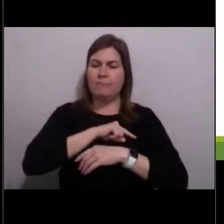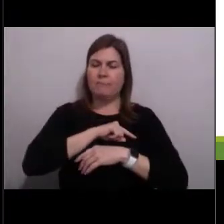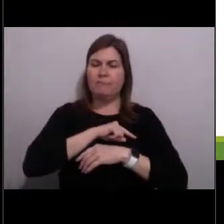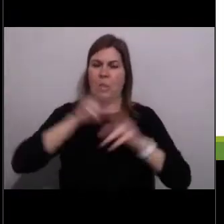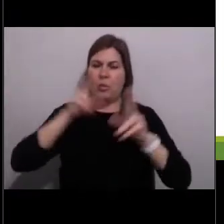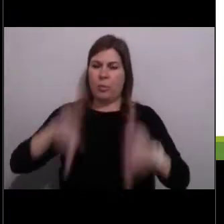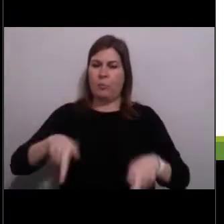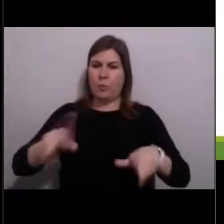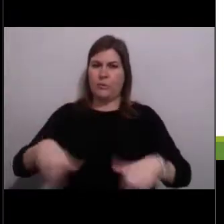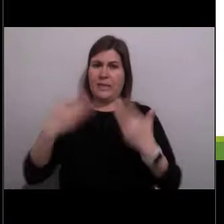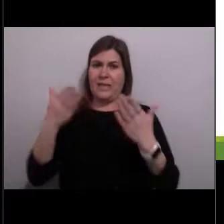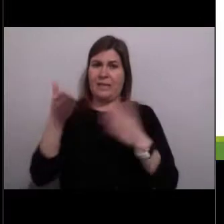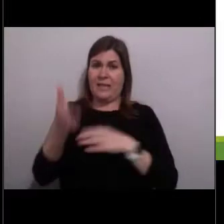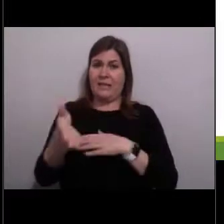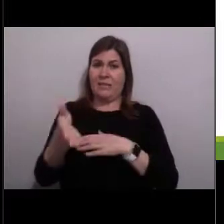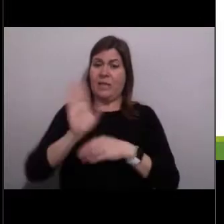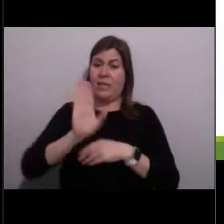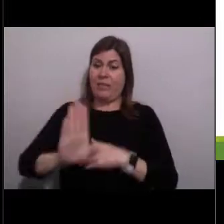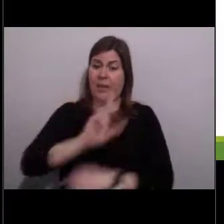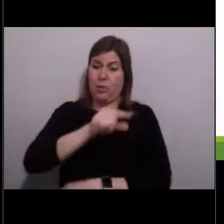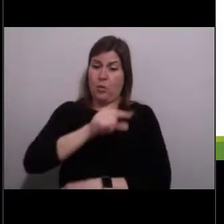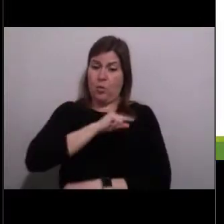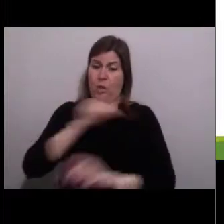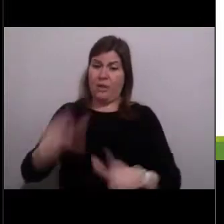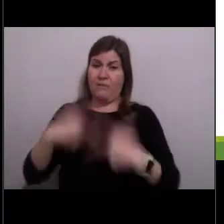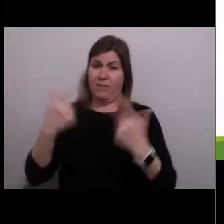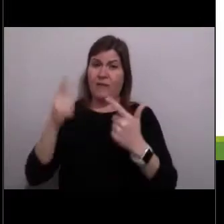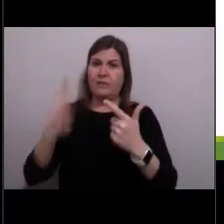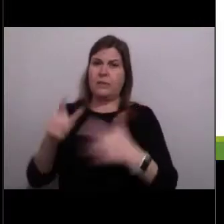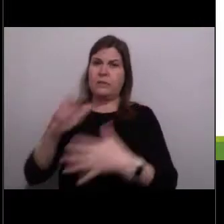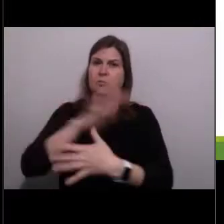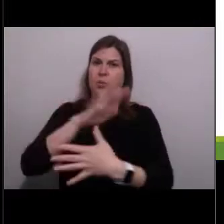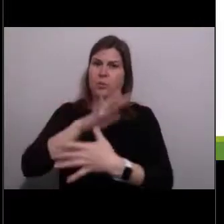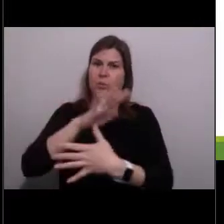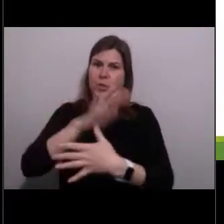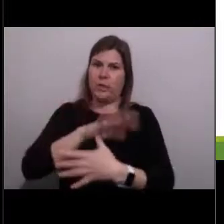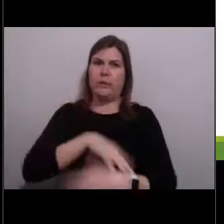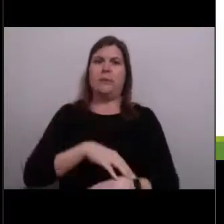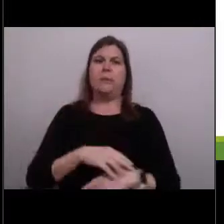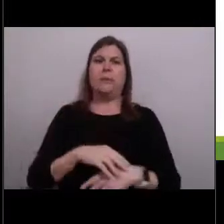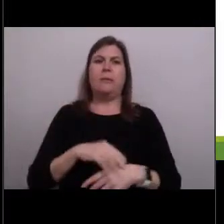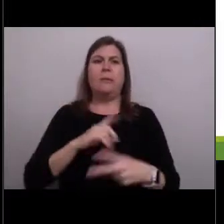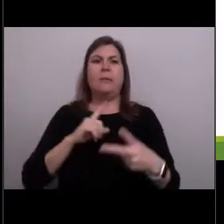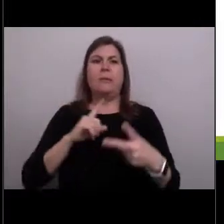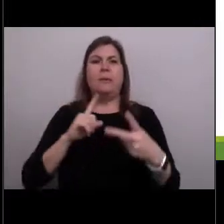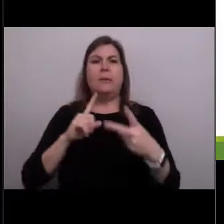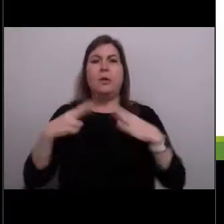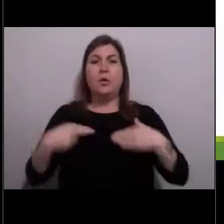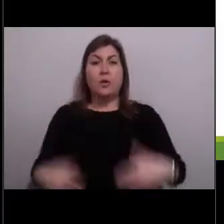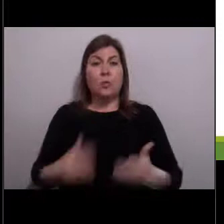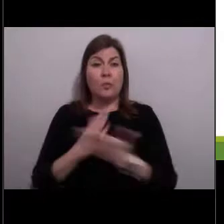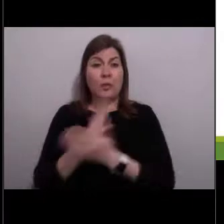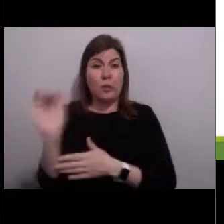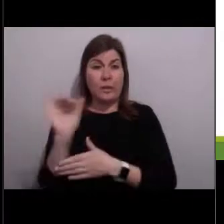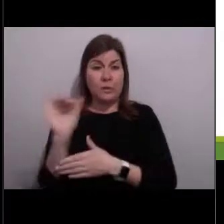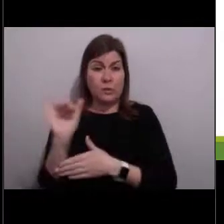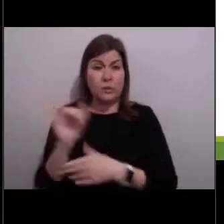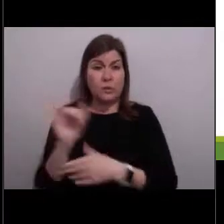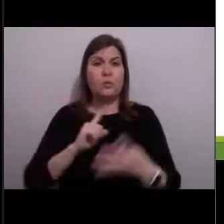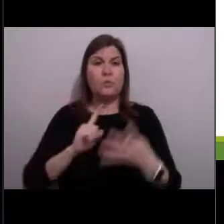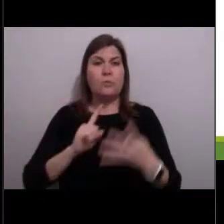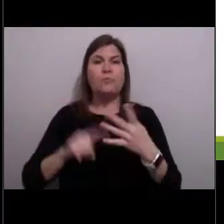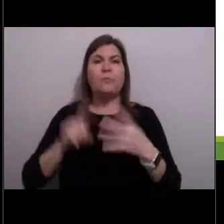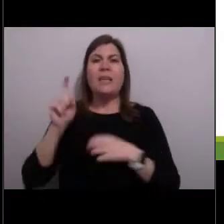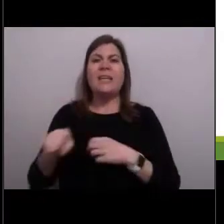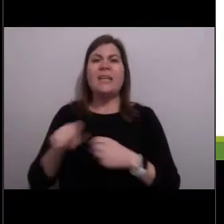center, and human rights as well. We want to see a well-supported and adequate number of staff, quality of life that